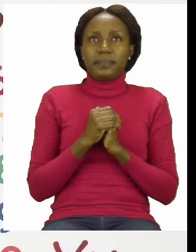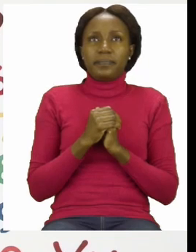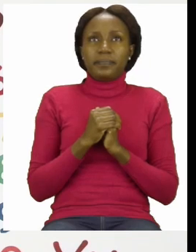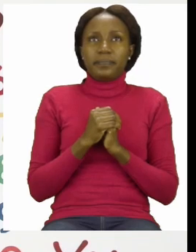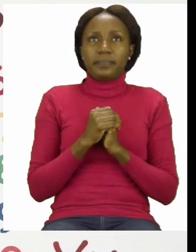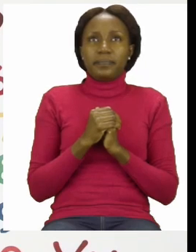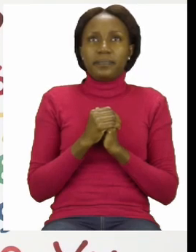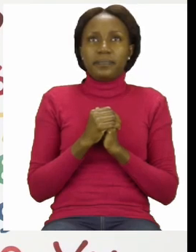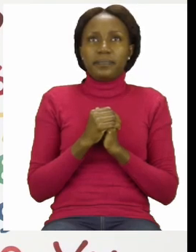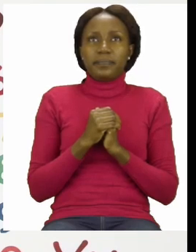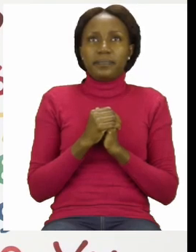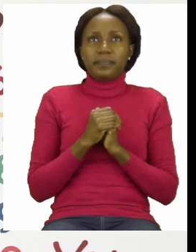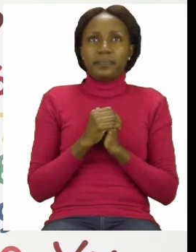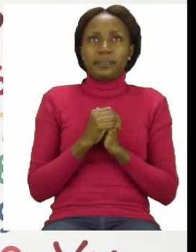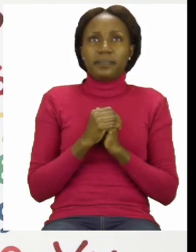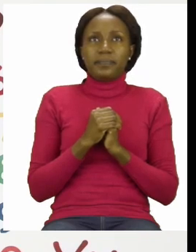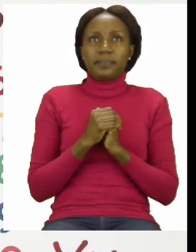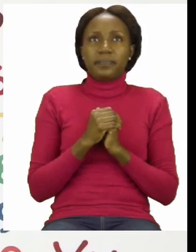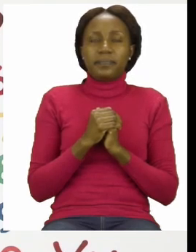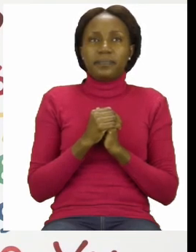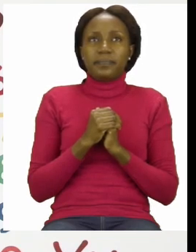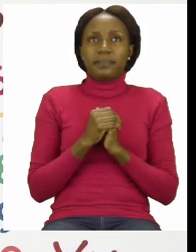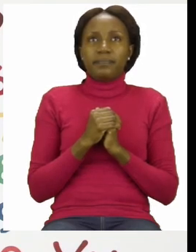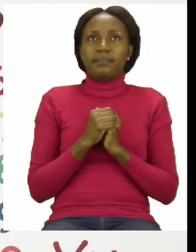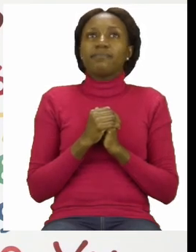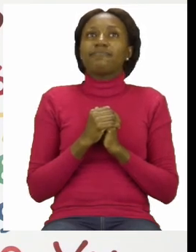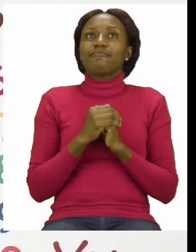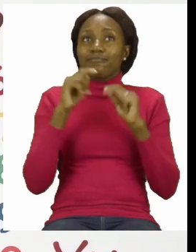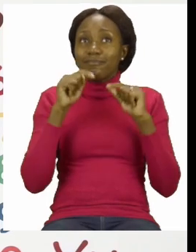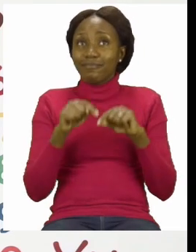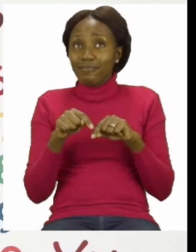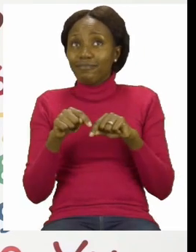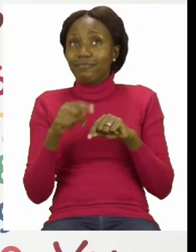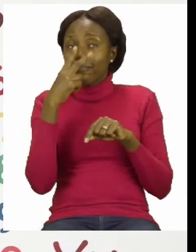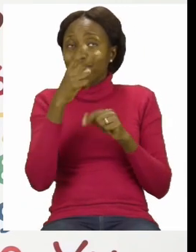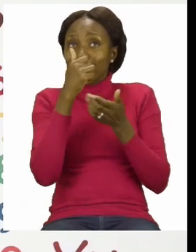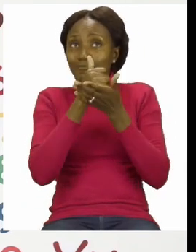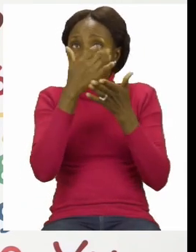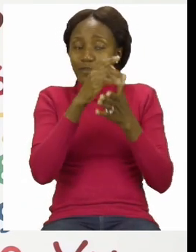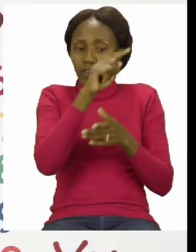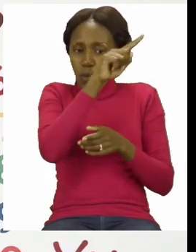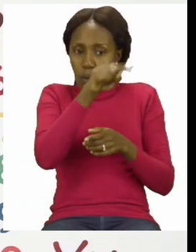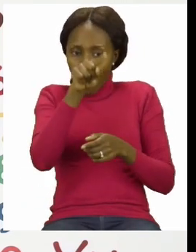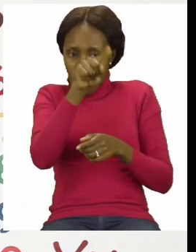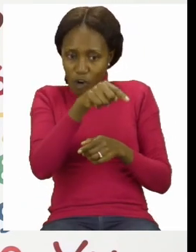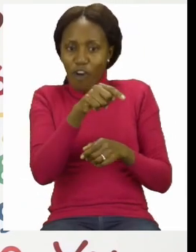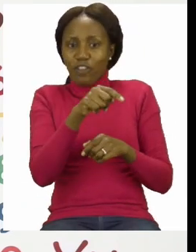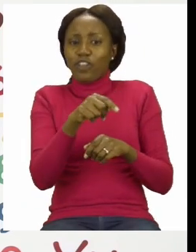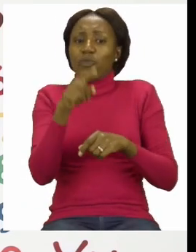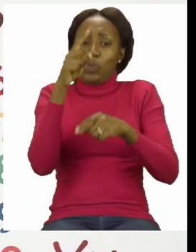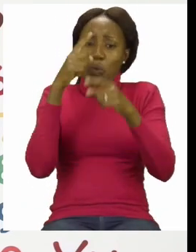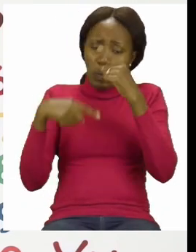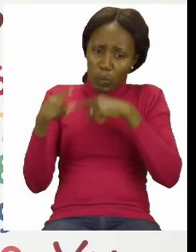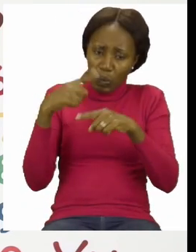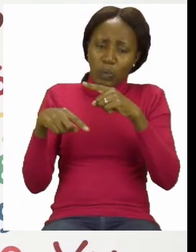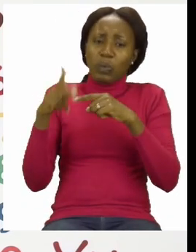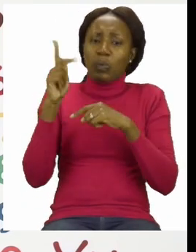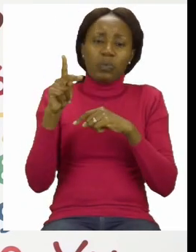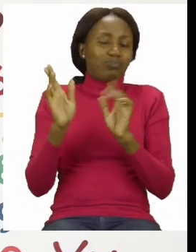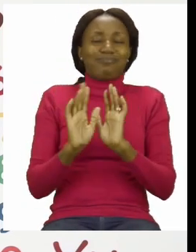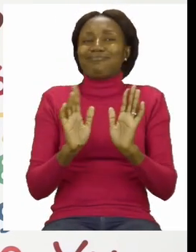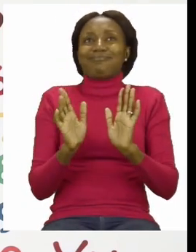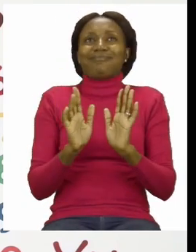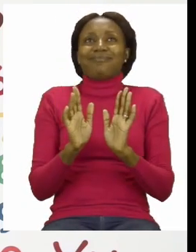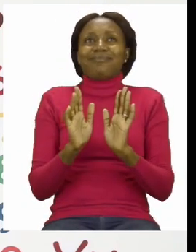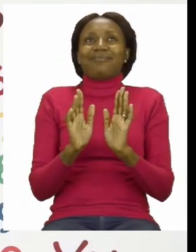word sitting, please can you cross it out from the word box so that you don't use it again. I'd like you